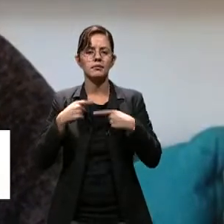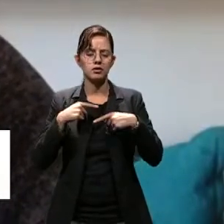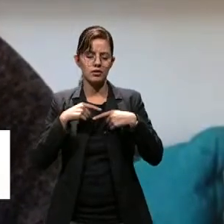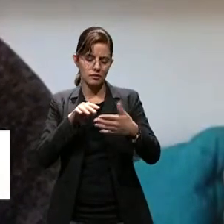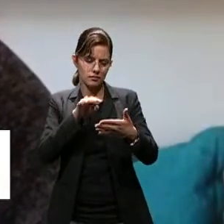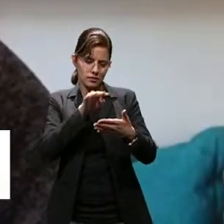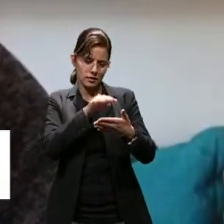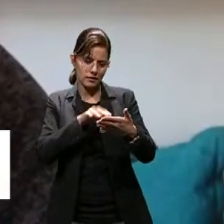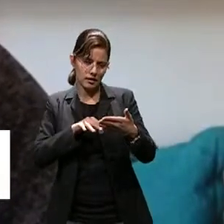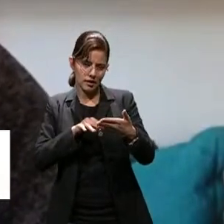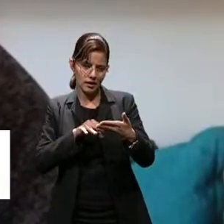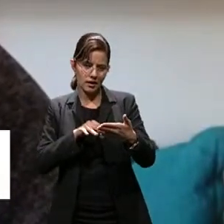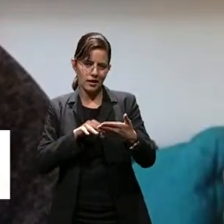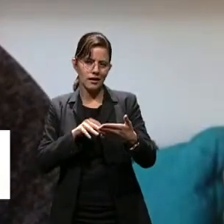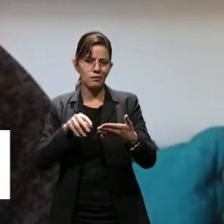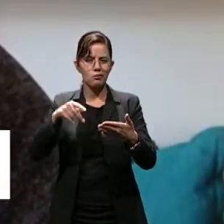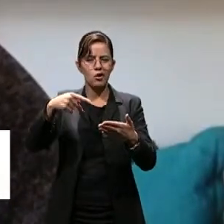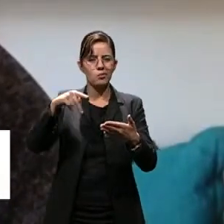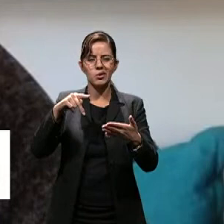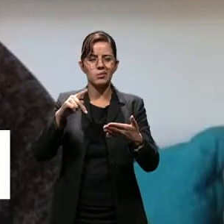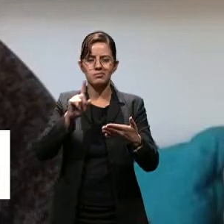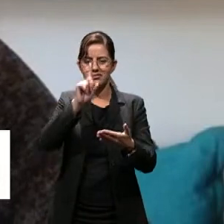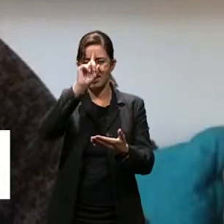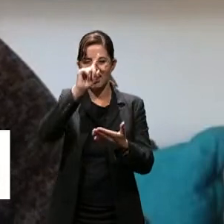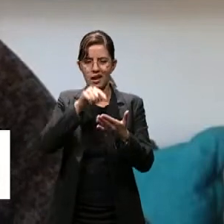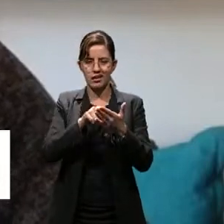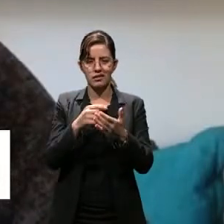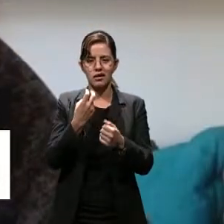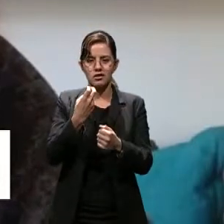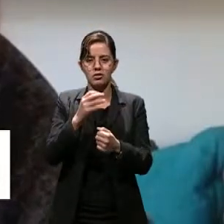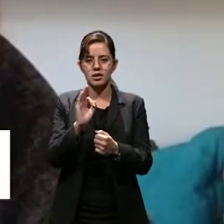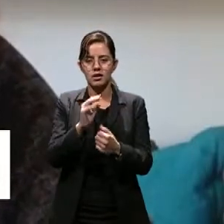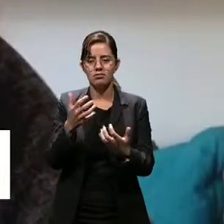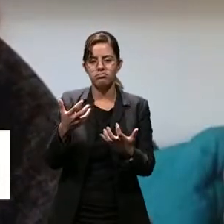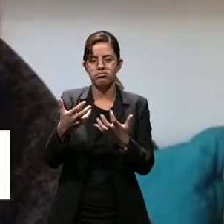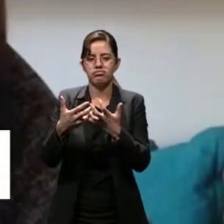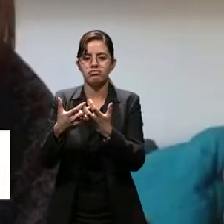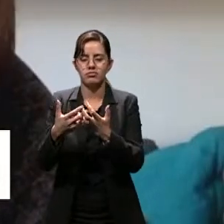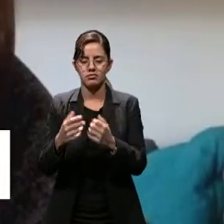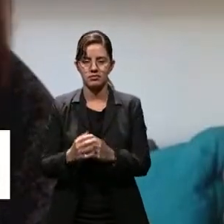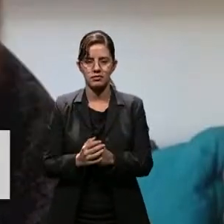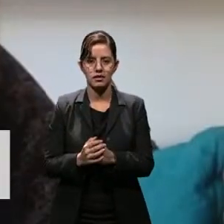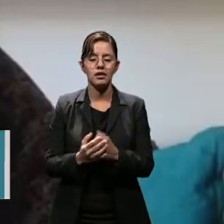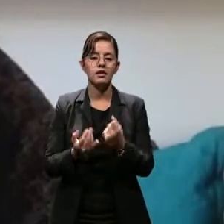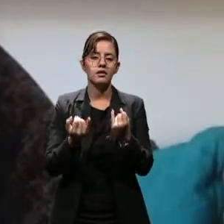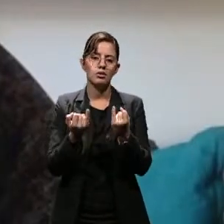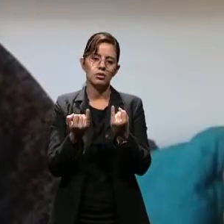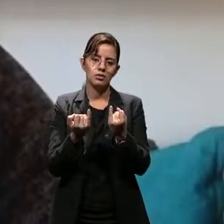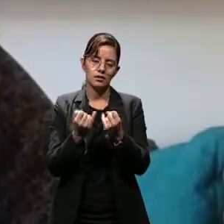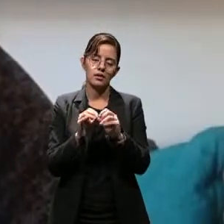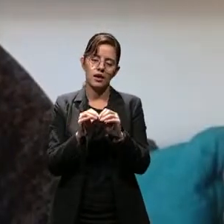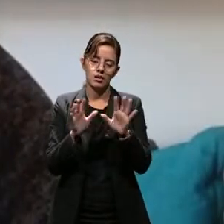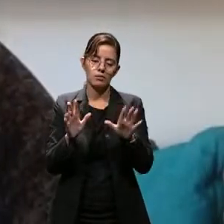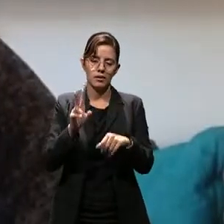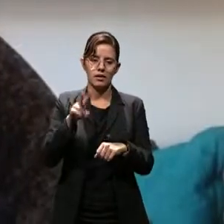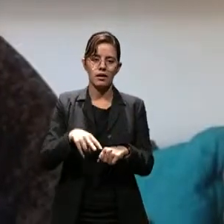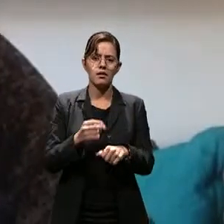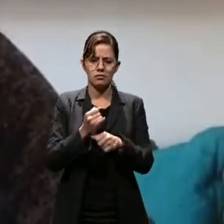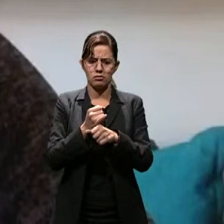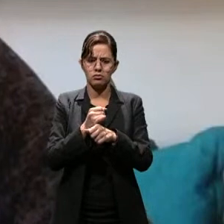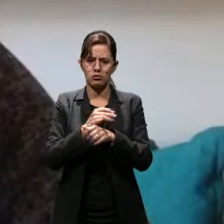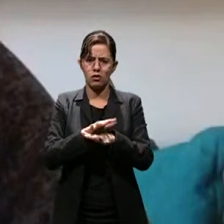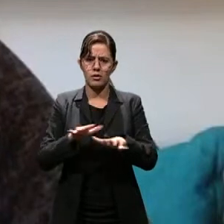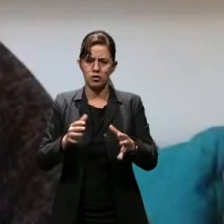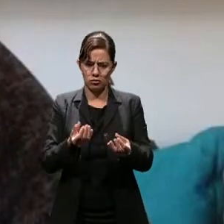a good and straightforward information that is read by the voters.